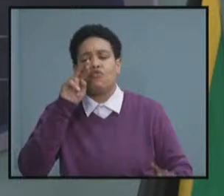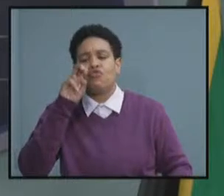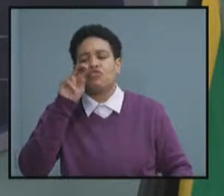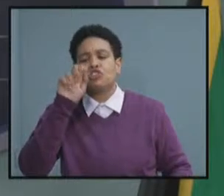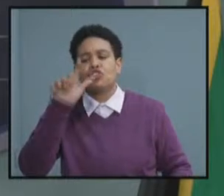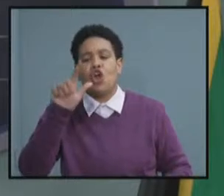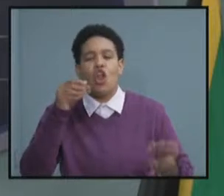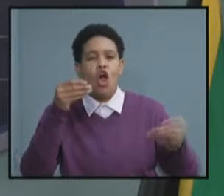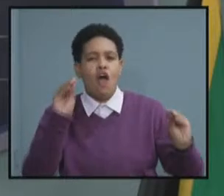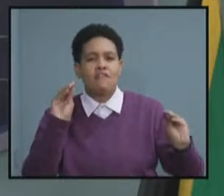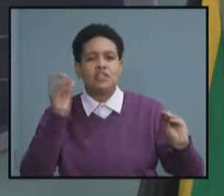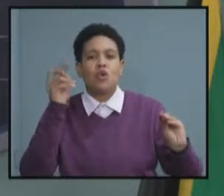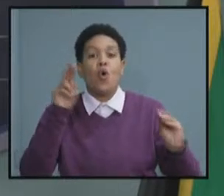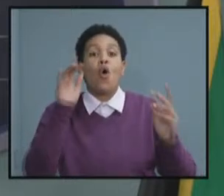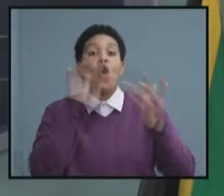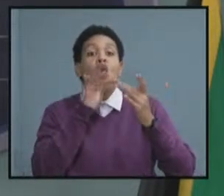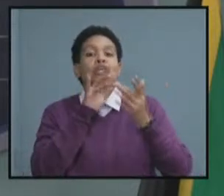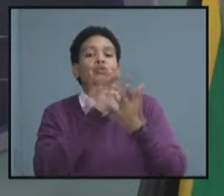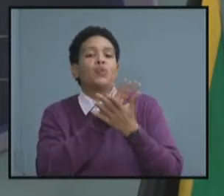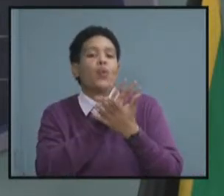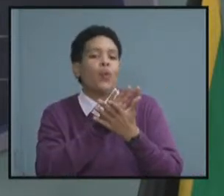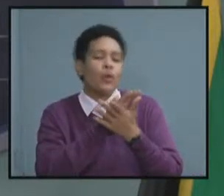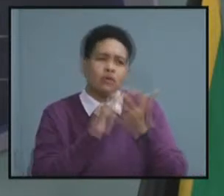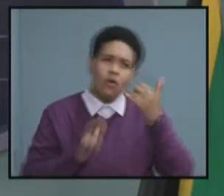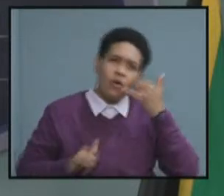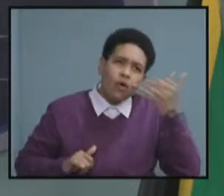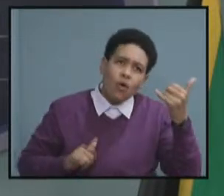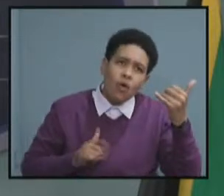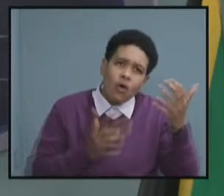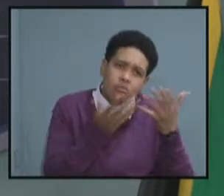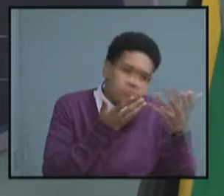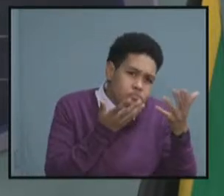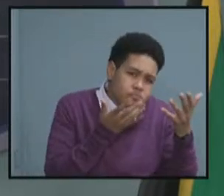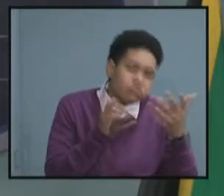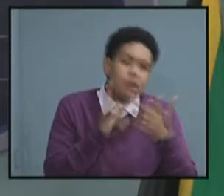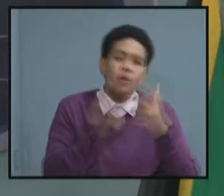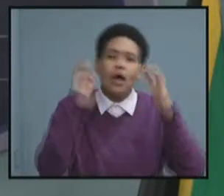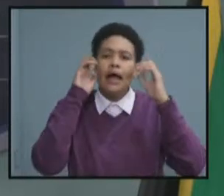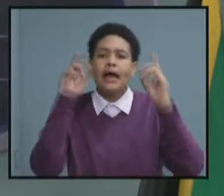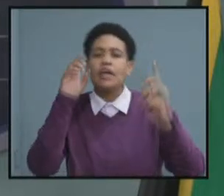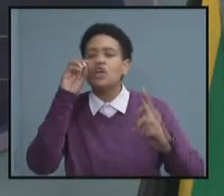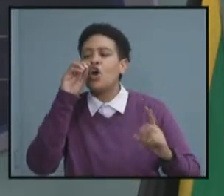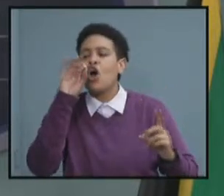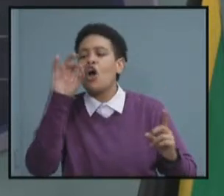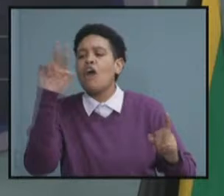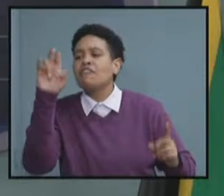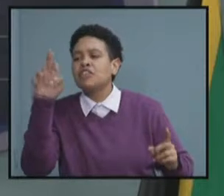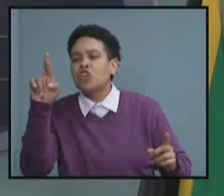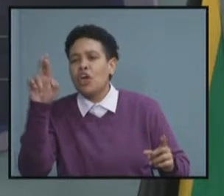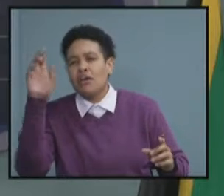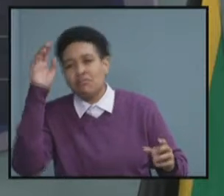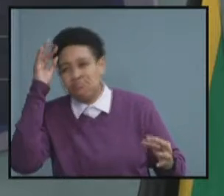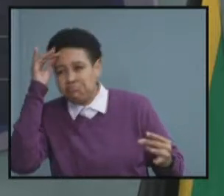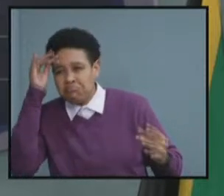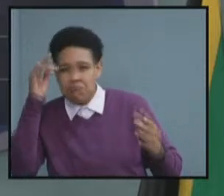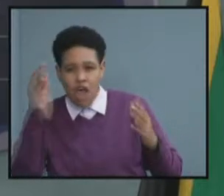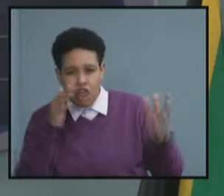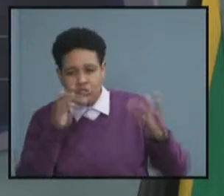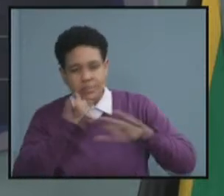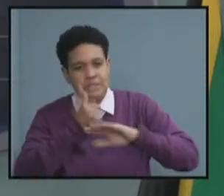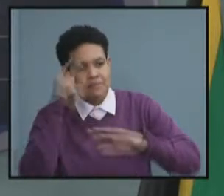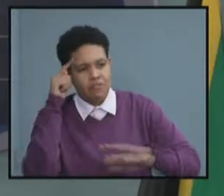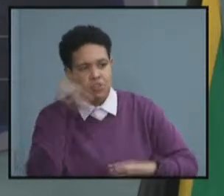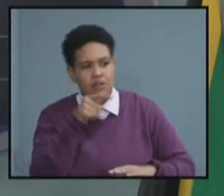office, or contact the school and the education officer, and consideration and arrangements will be